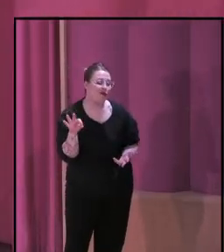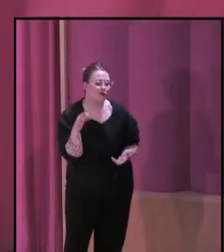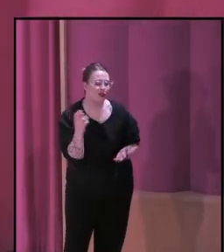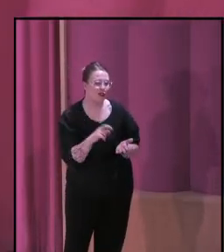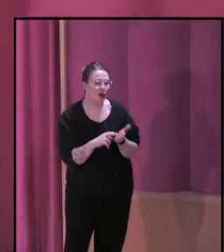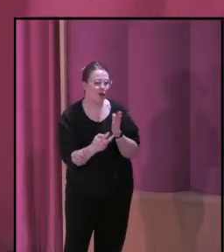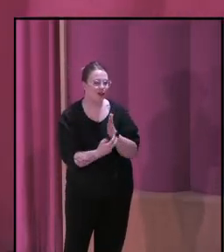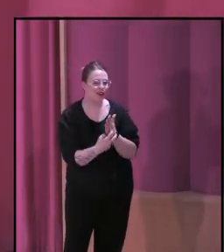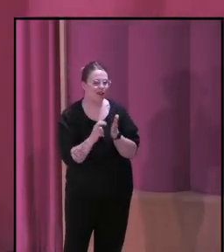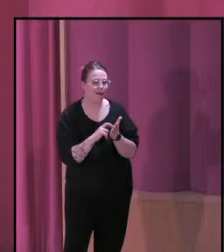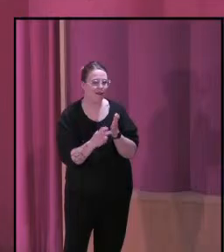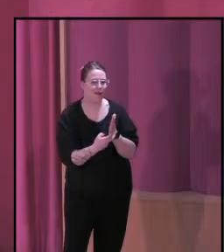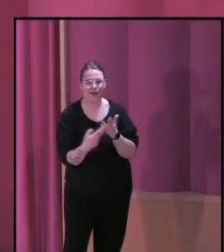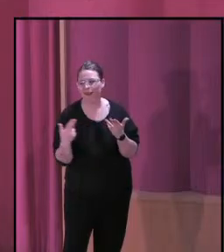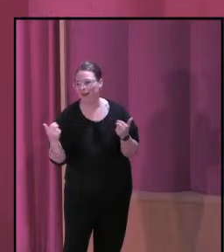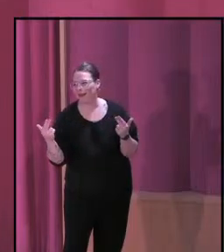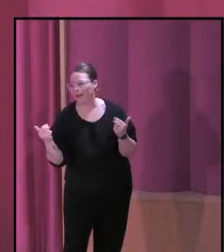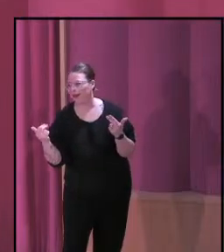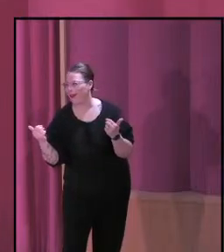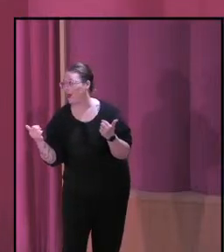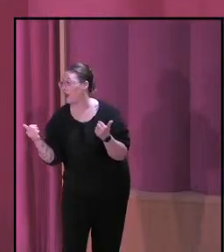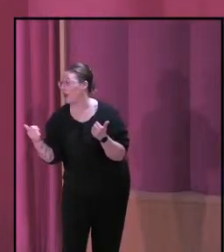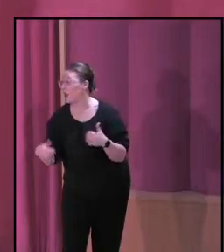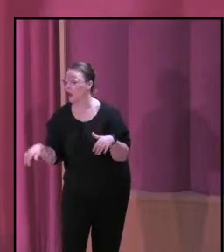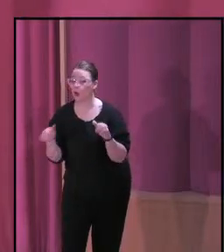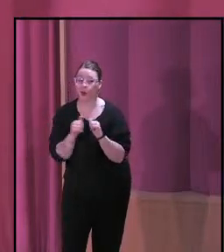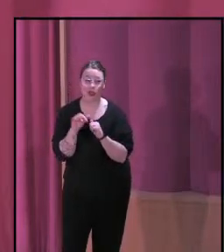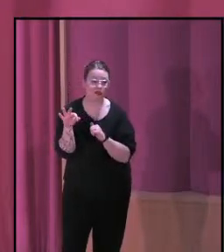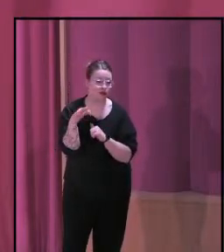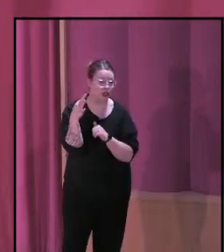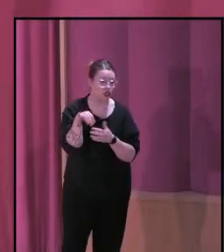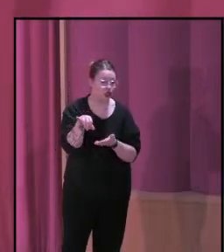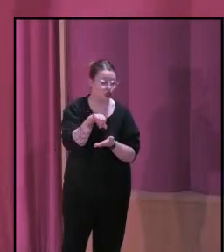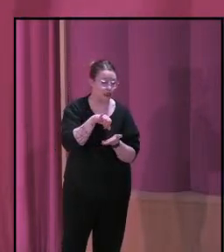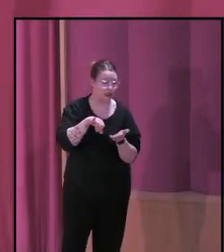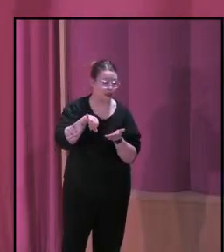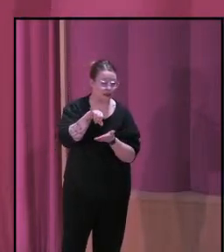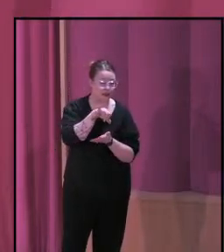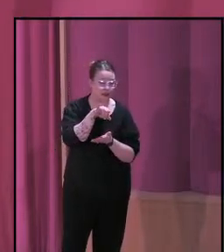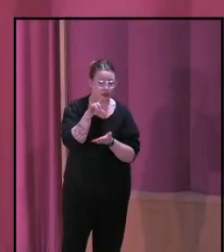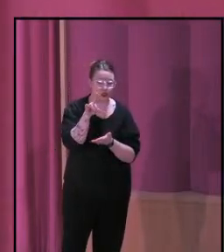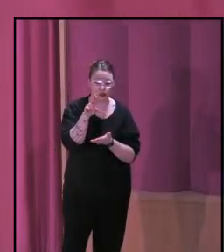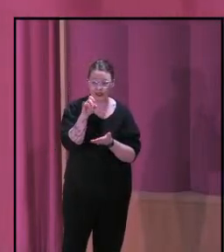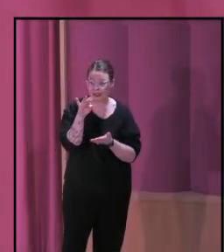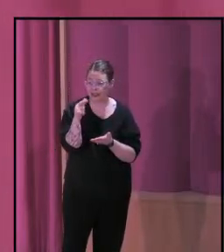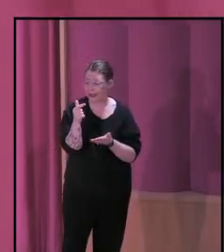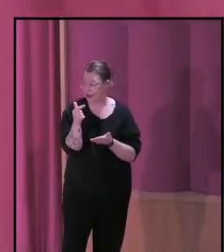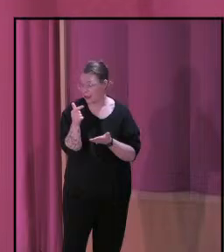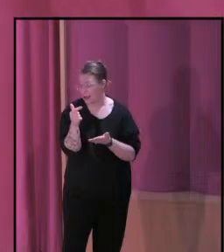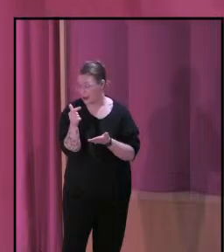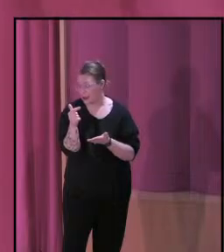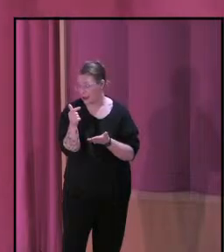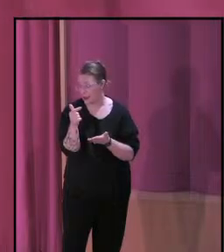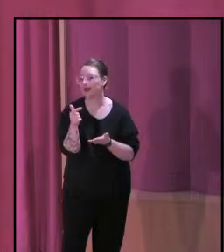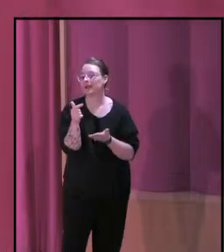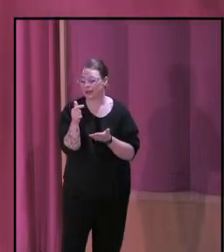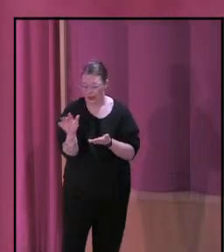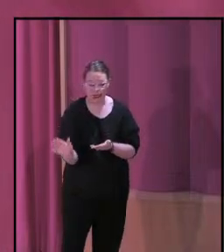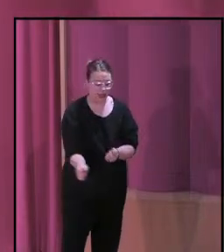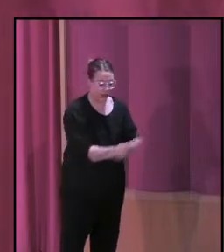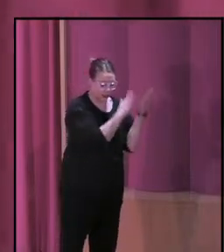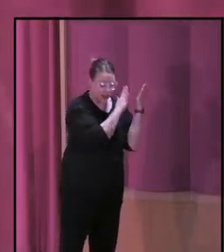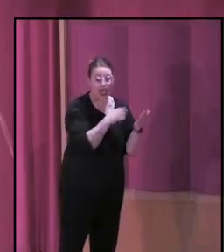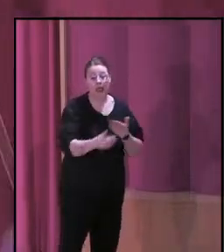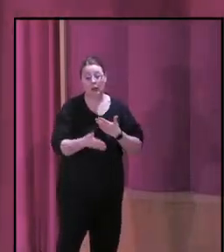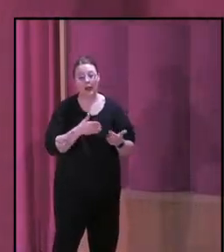toast with French dressing. Anyway, they were having a nice little walk